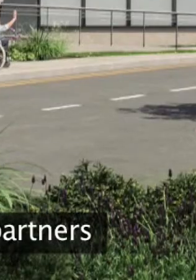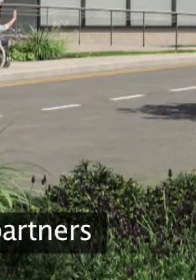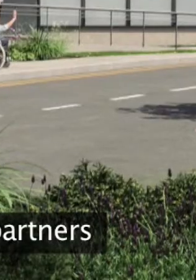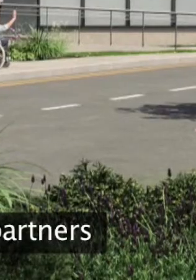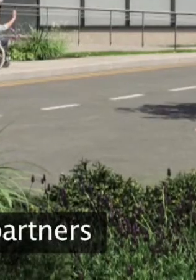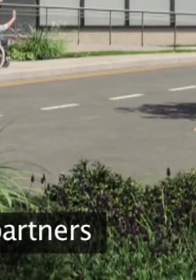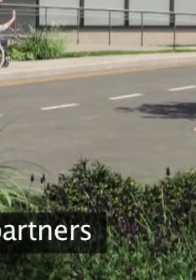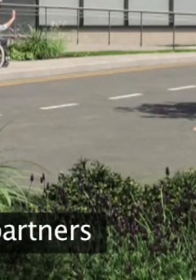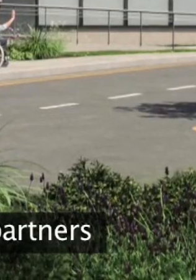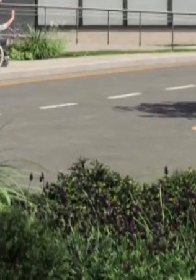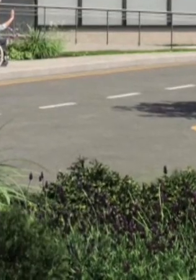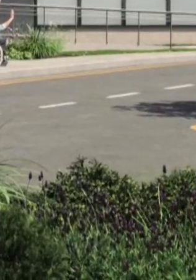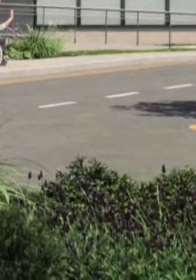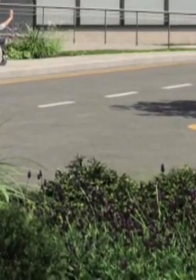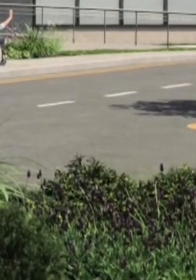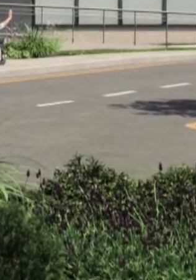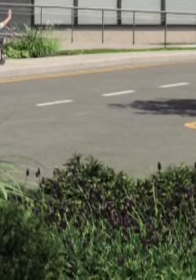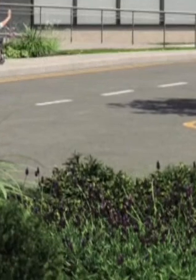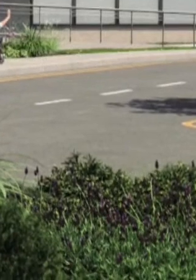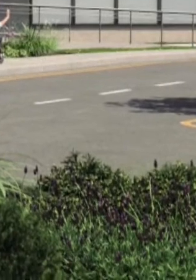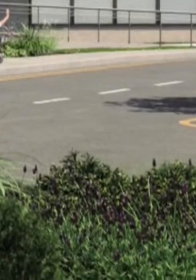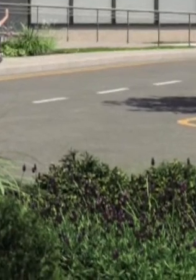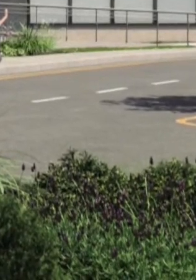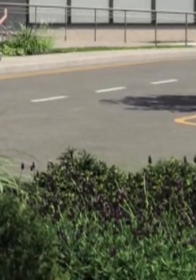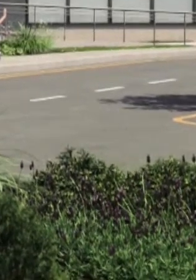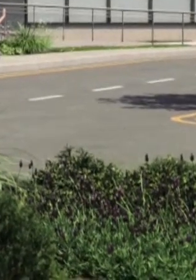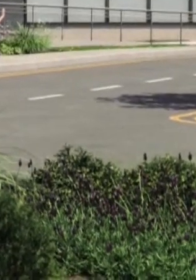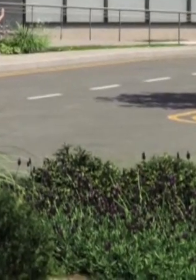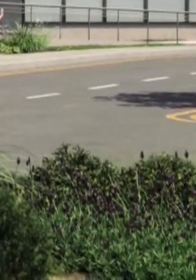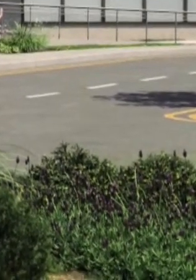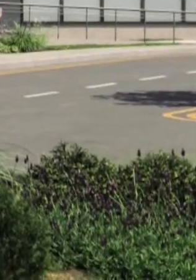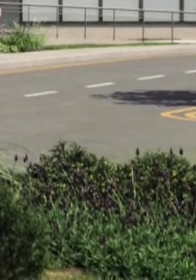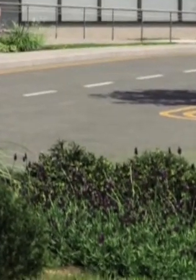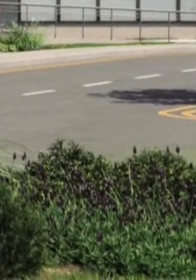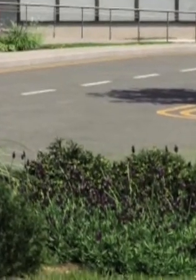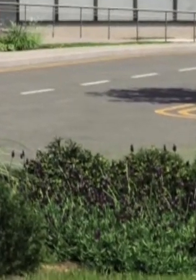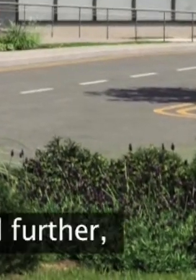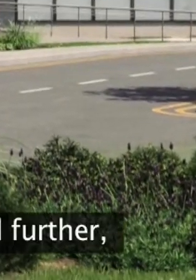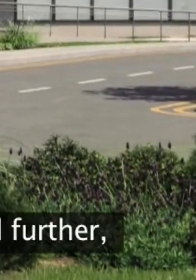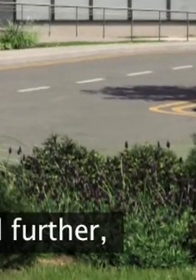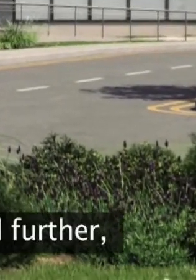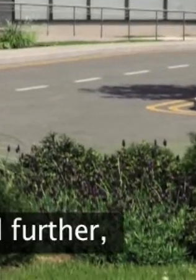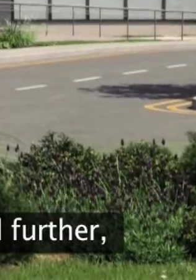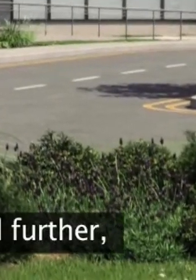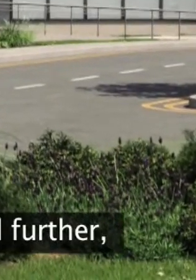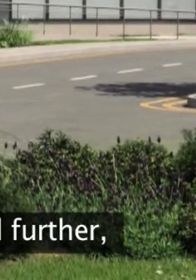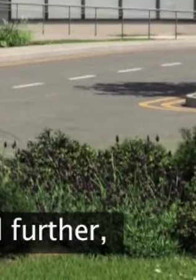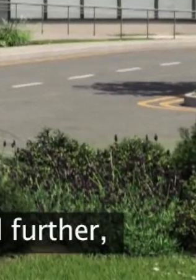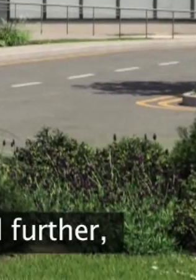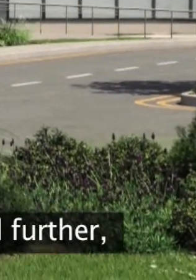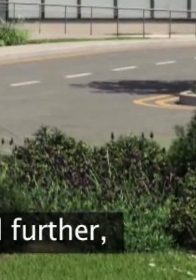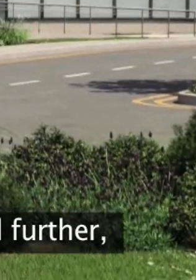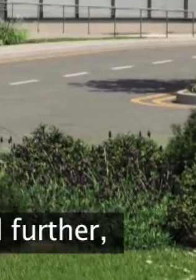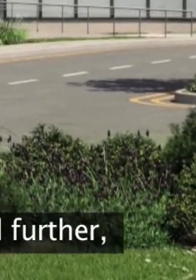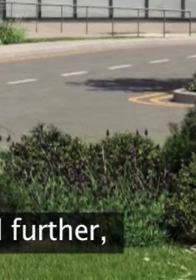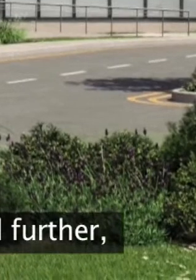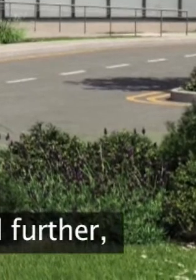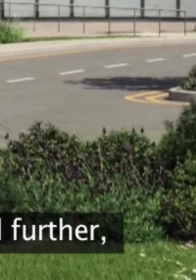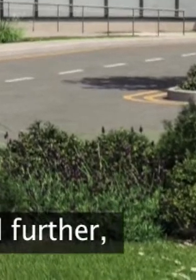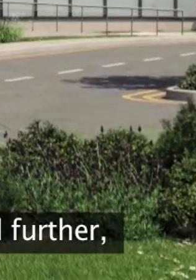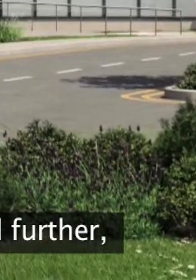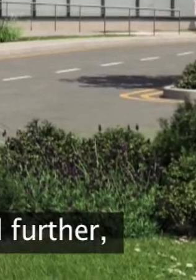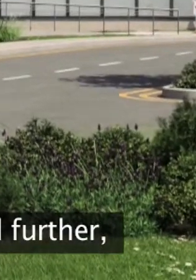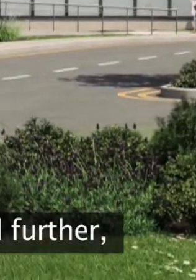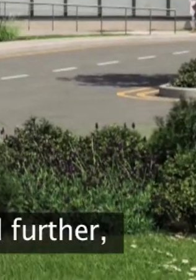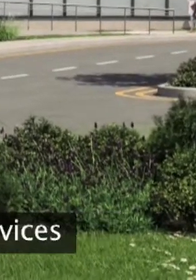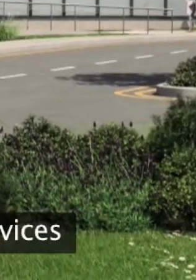Joined Up Care Derbyshire partners and due to open in late spring to early summer 2023. By providing more space, more capacity and the ability